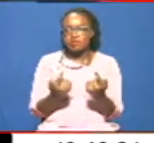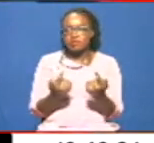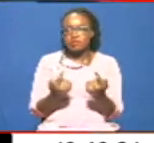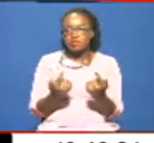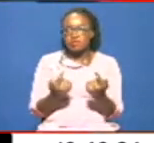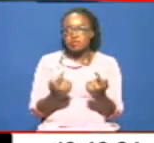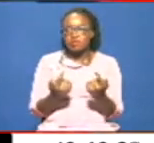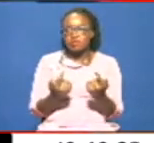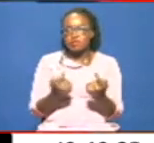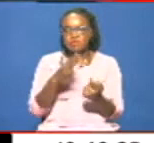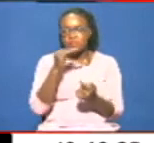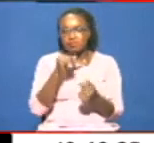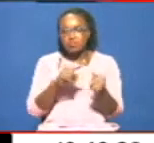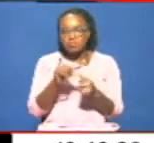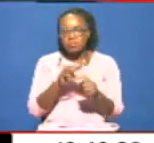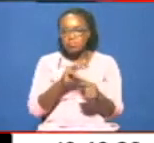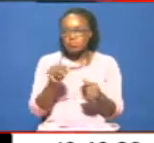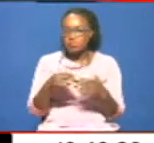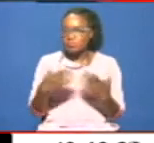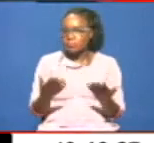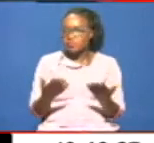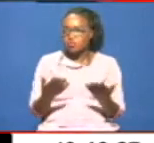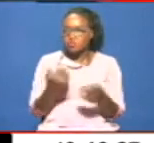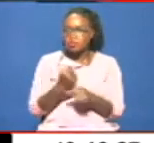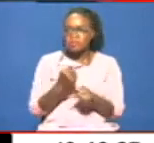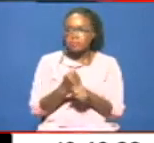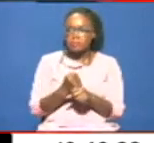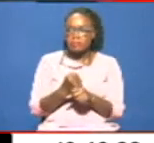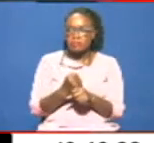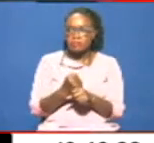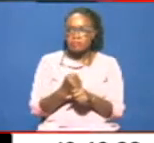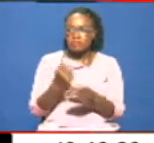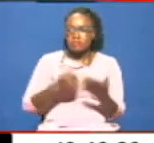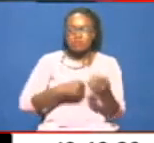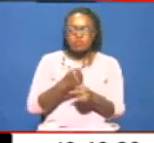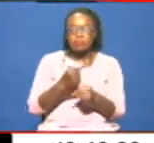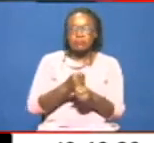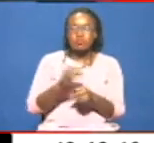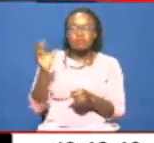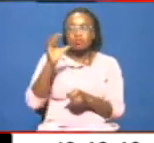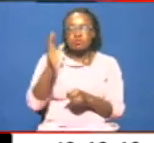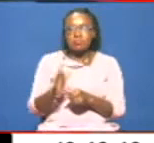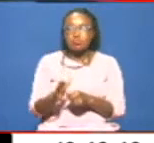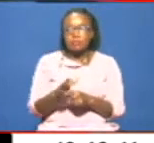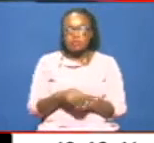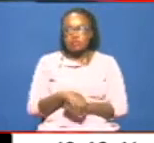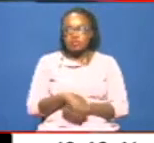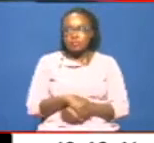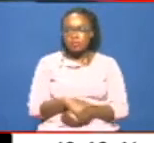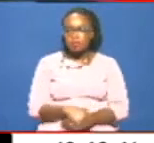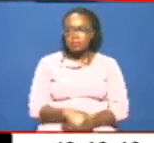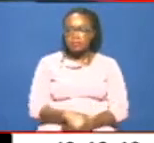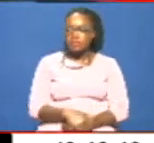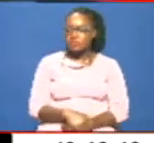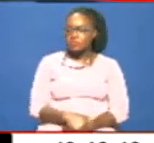just speak about them and how these work and maybe what they will do for the consumer, or what they do for the consumer? Yes, most definitely. Go